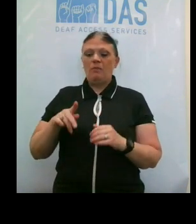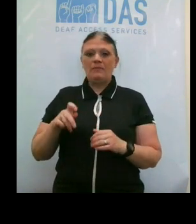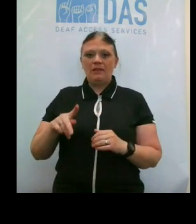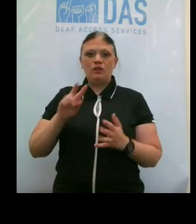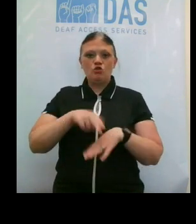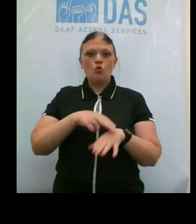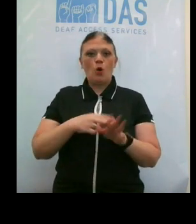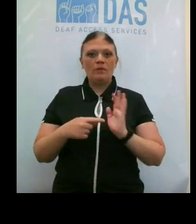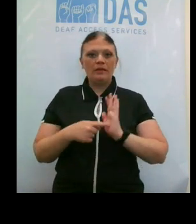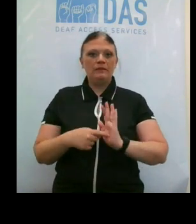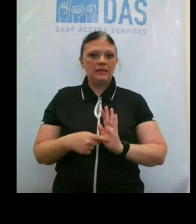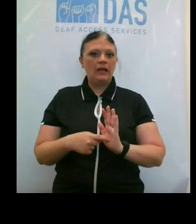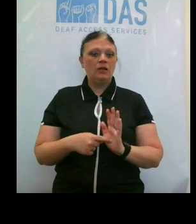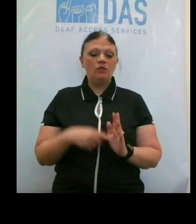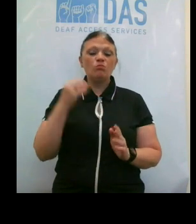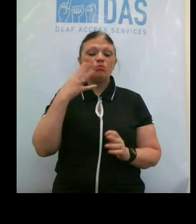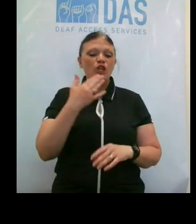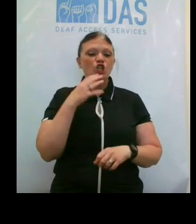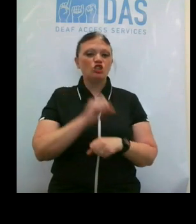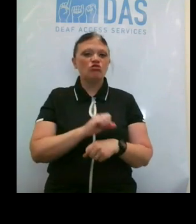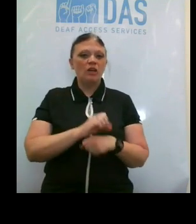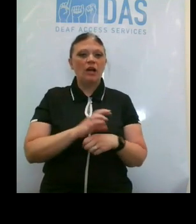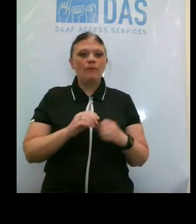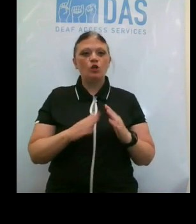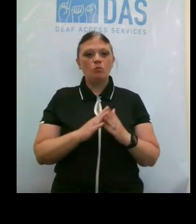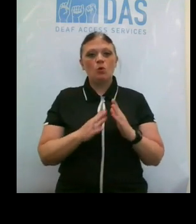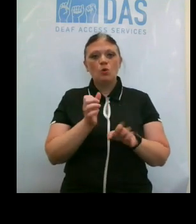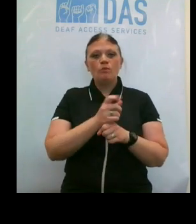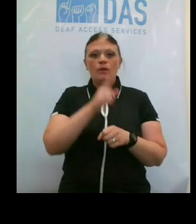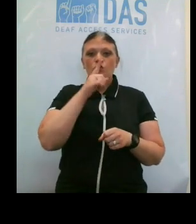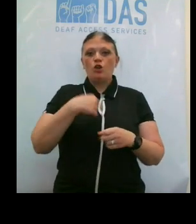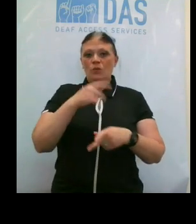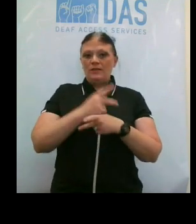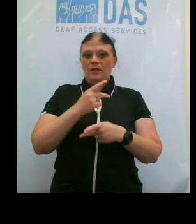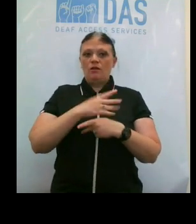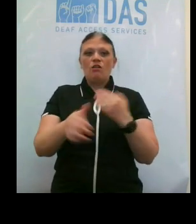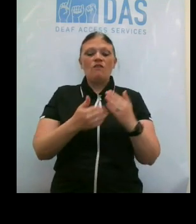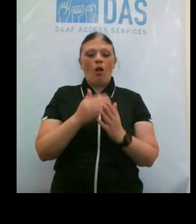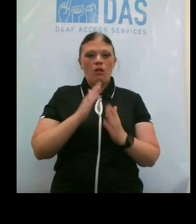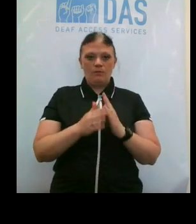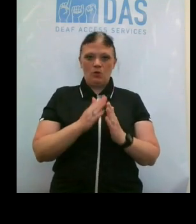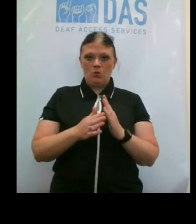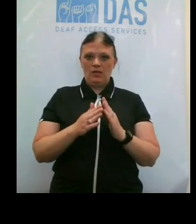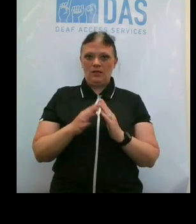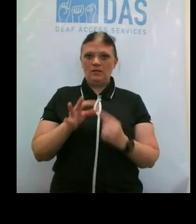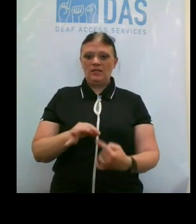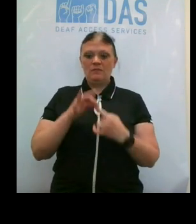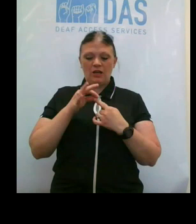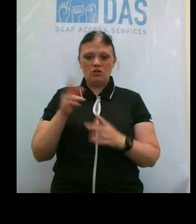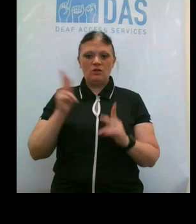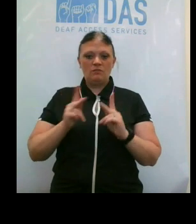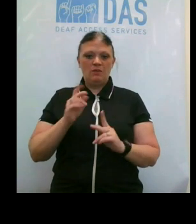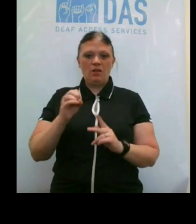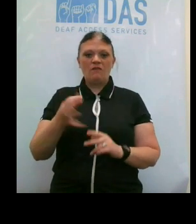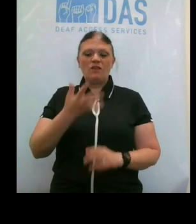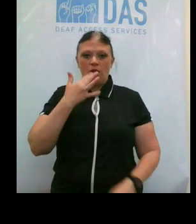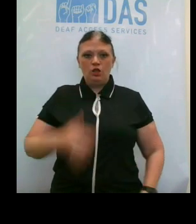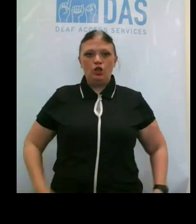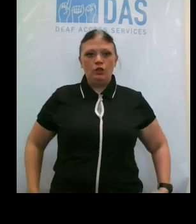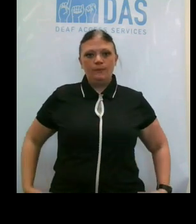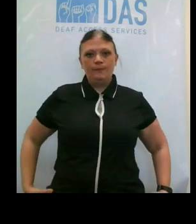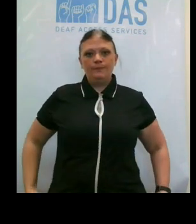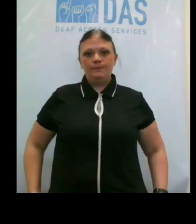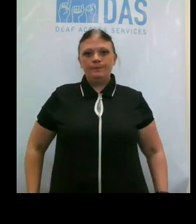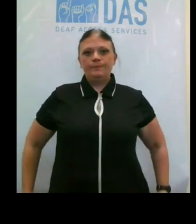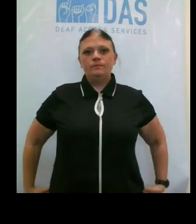So we've done a pretty good job, I think, in our community of ensuring that we're taking care of all communities, especially communities of color. And once